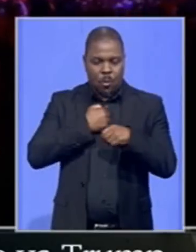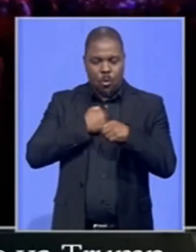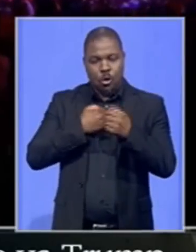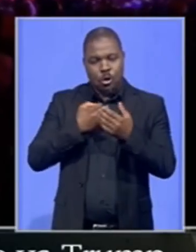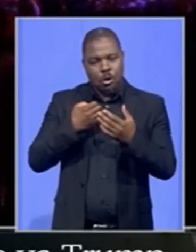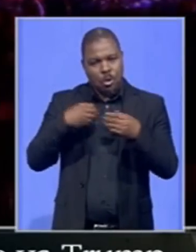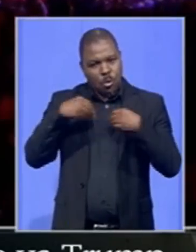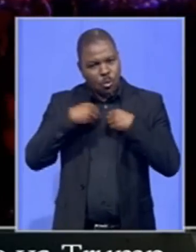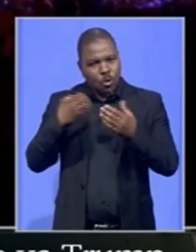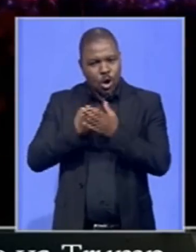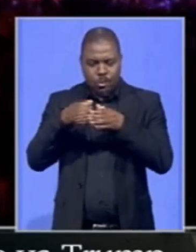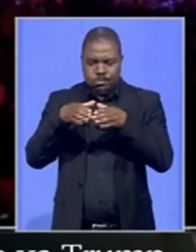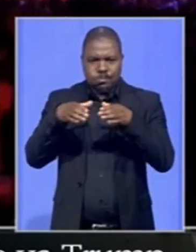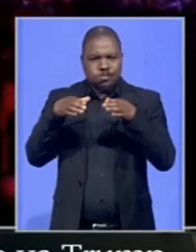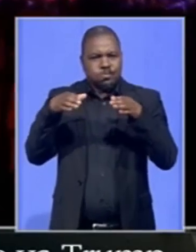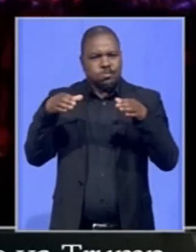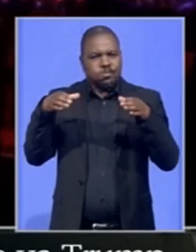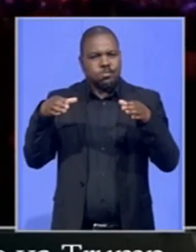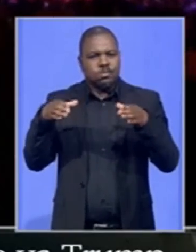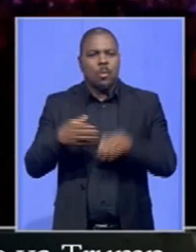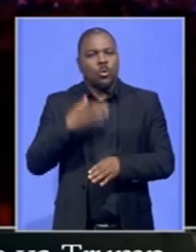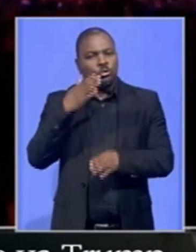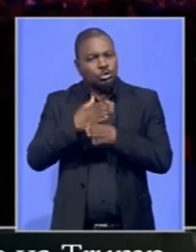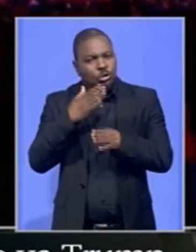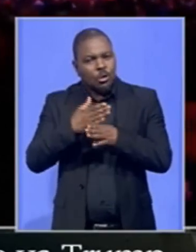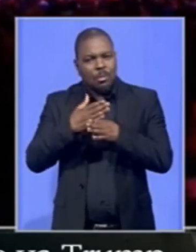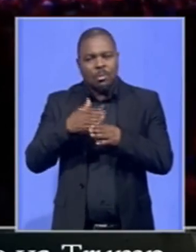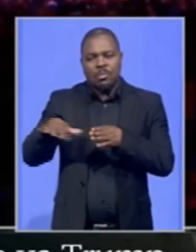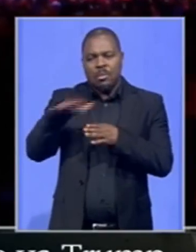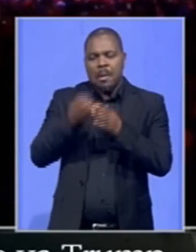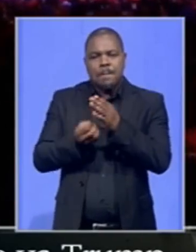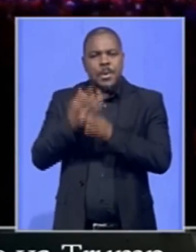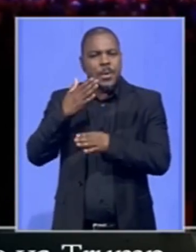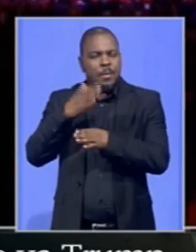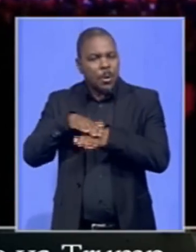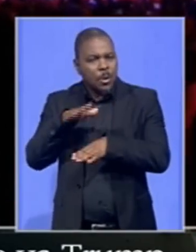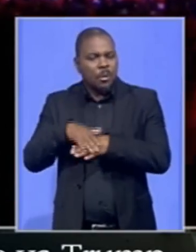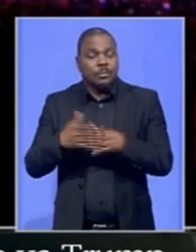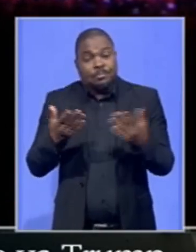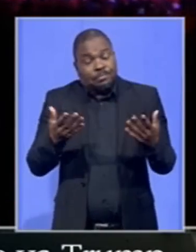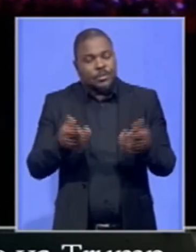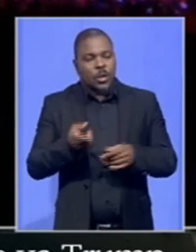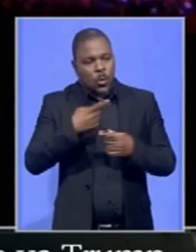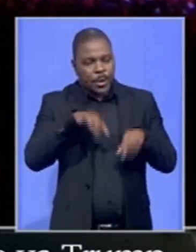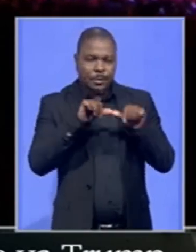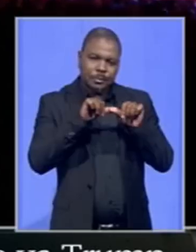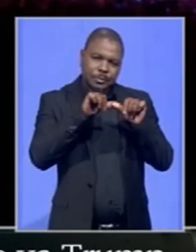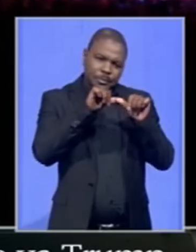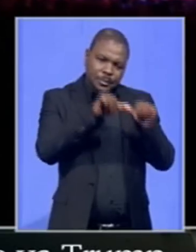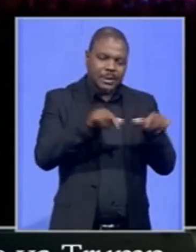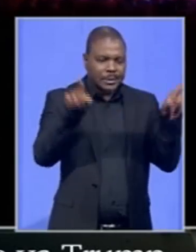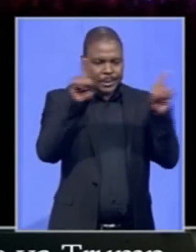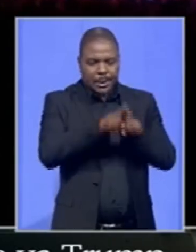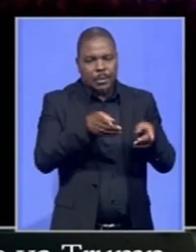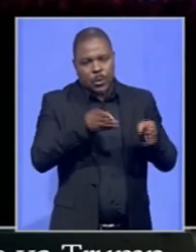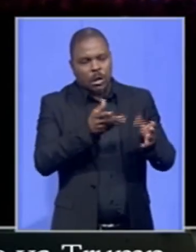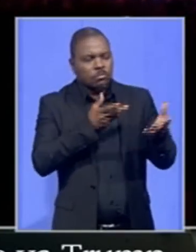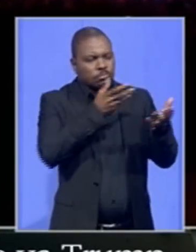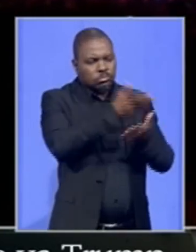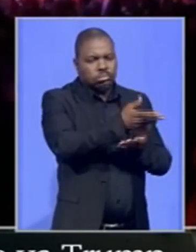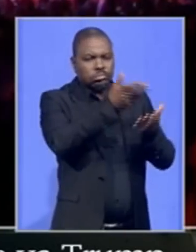economy. It's much more about getting jobs and our industries moving. Therefore, we will continue the same engagement with